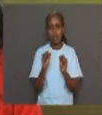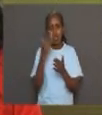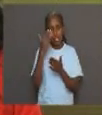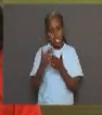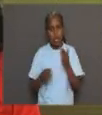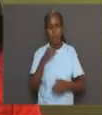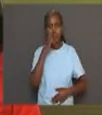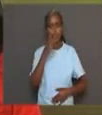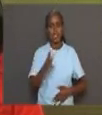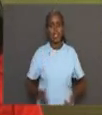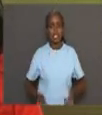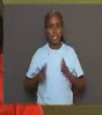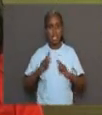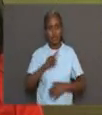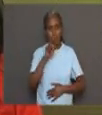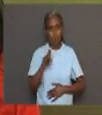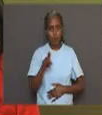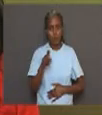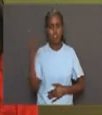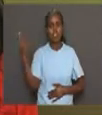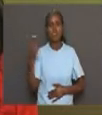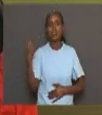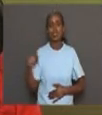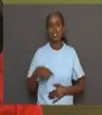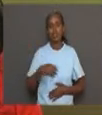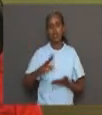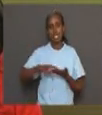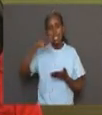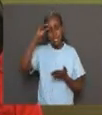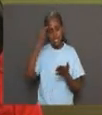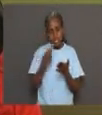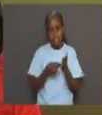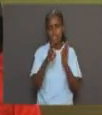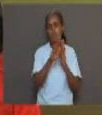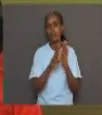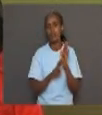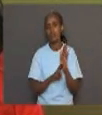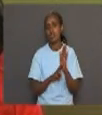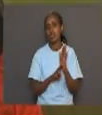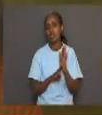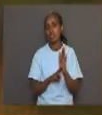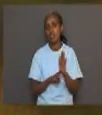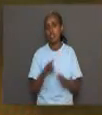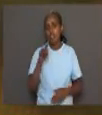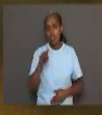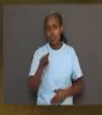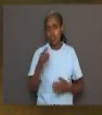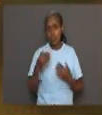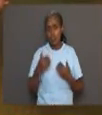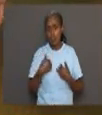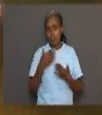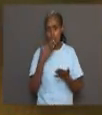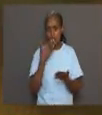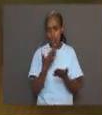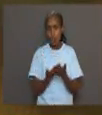solve some real-life problems using what we have learned in this unit.